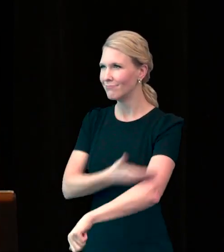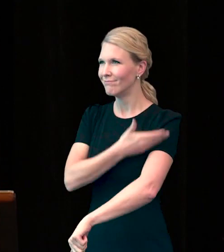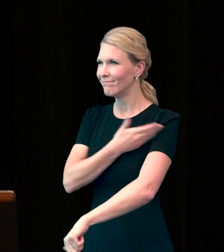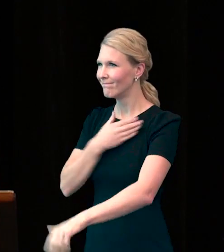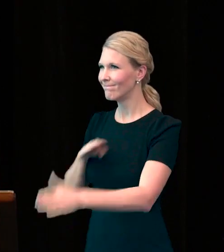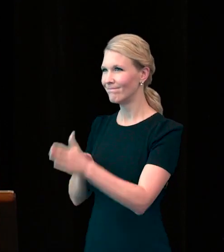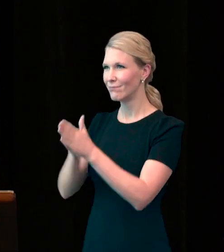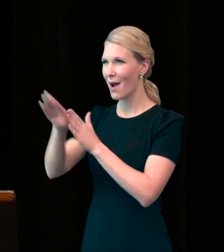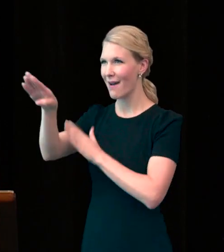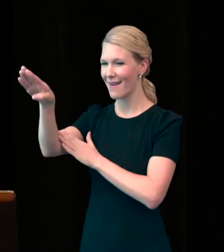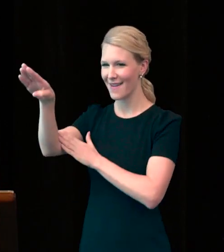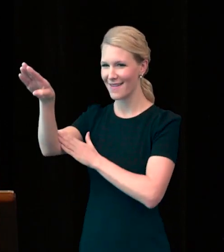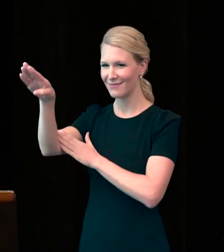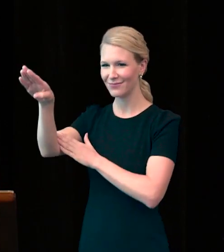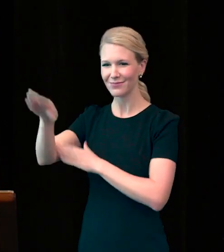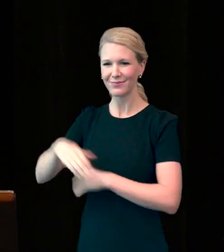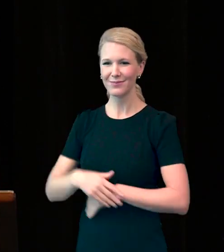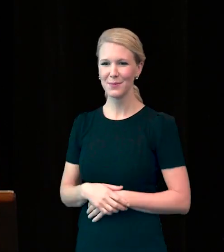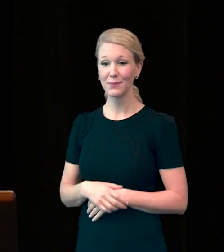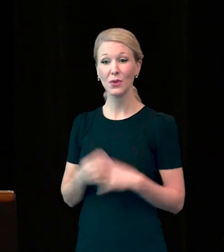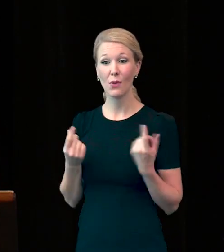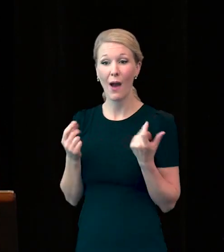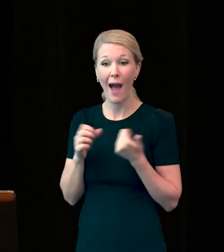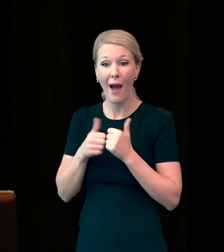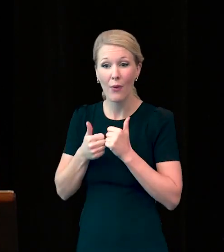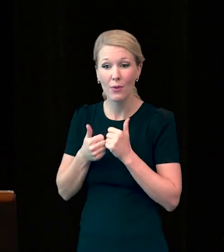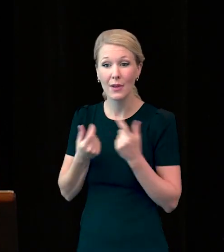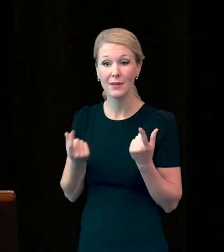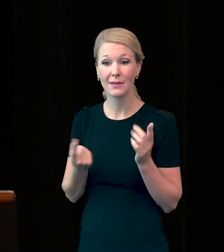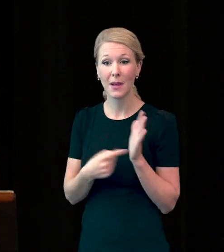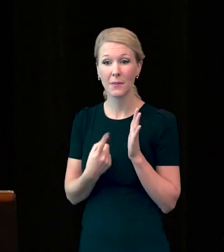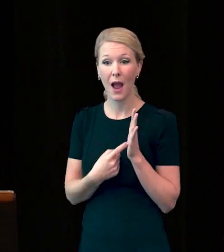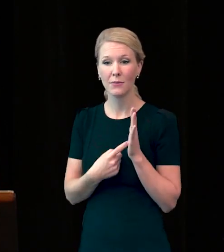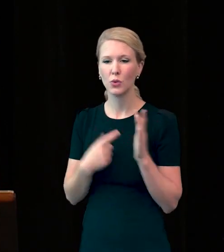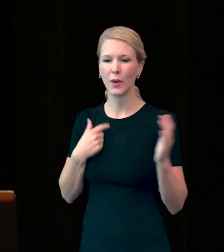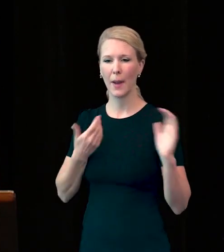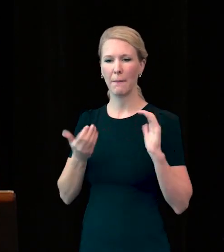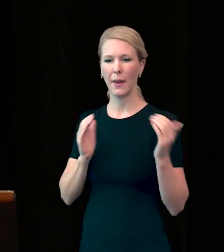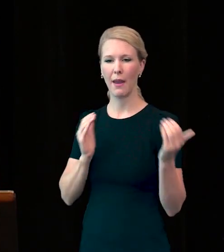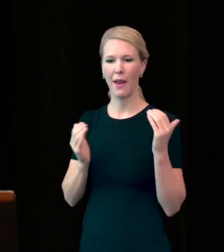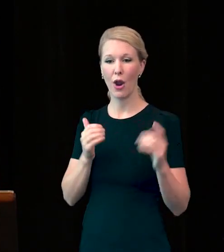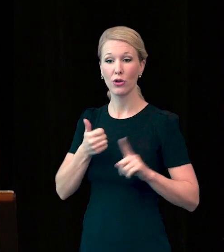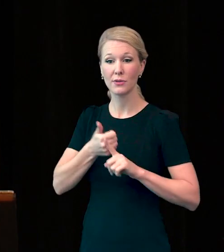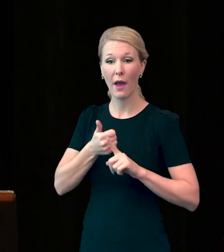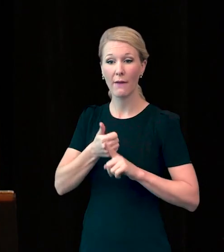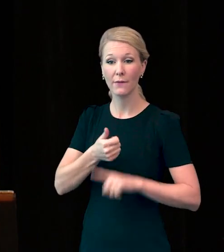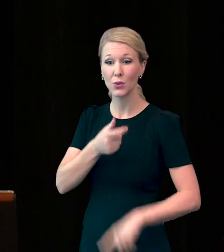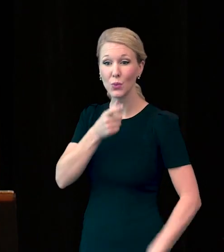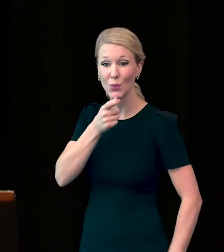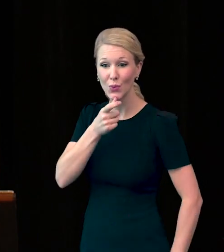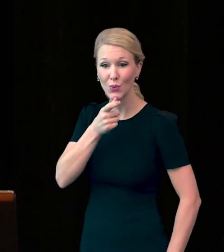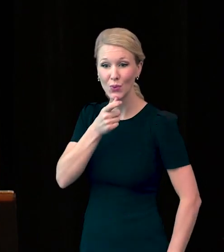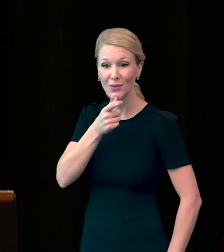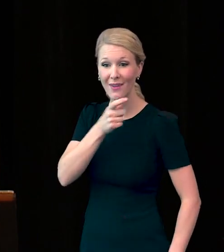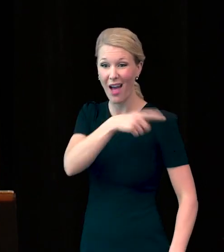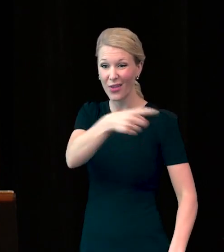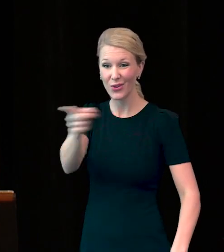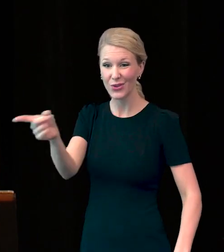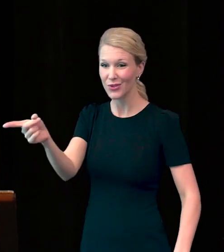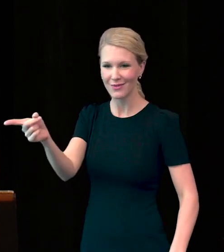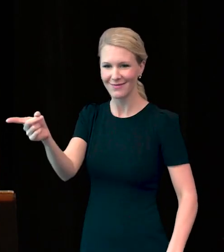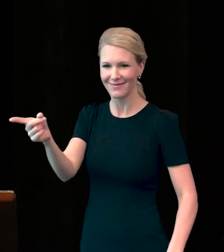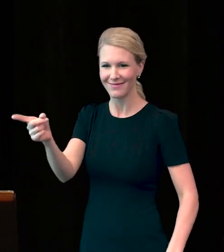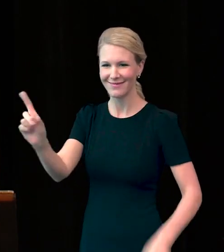And sometimes it's as simple as comparing yourself to who you were yesterday rather than comparing